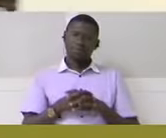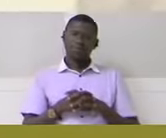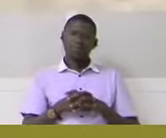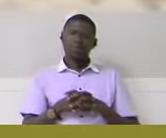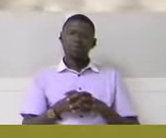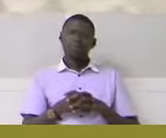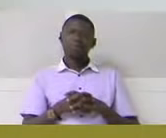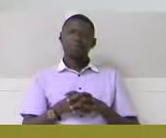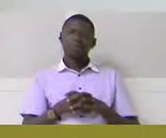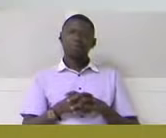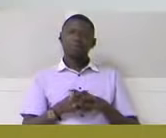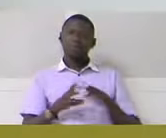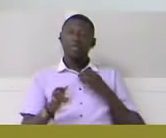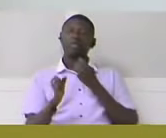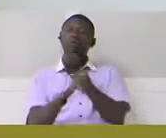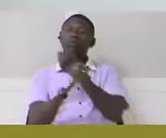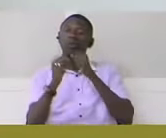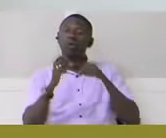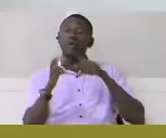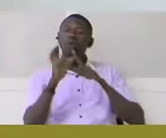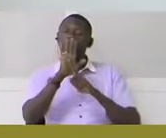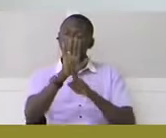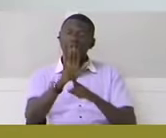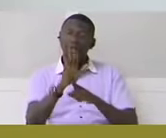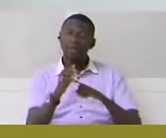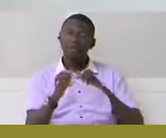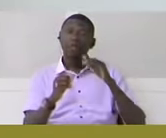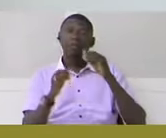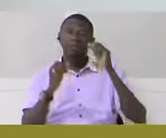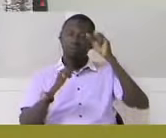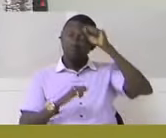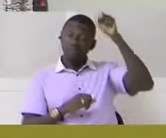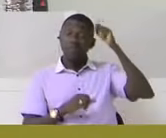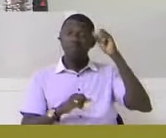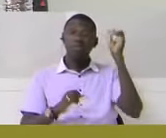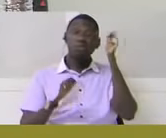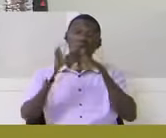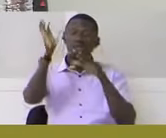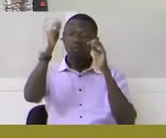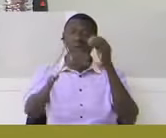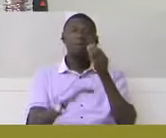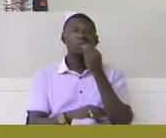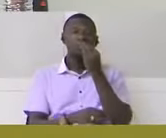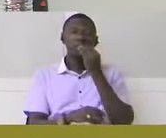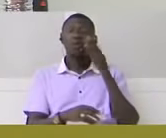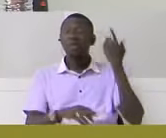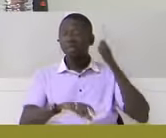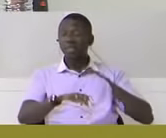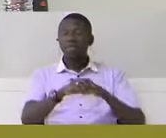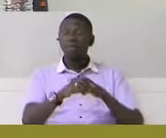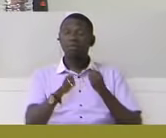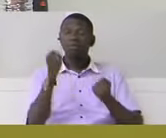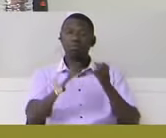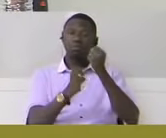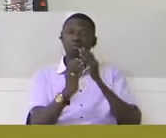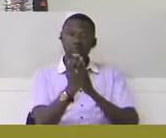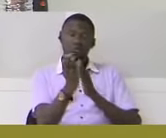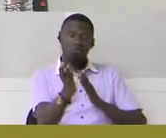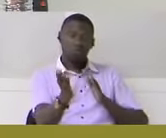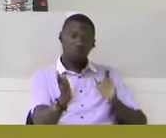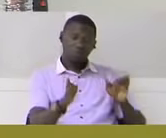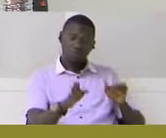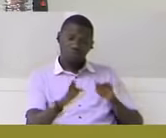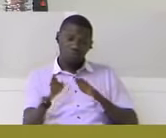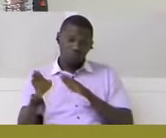The situation of the president throwing biscuits whilst the convoy was moving. President la biscuit fayo moluma